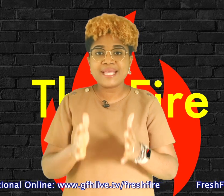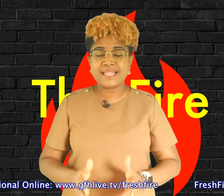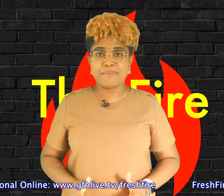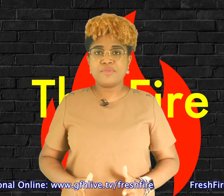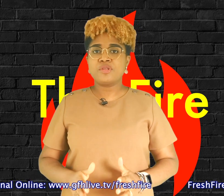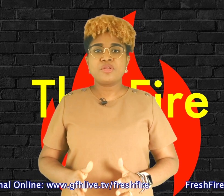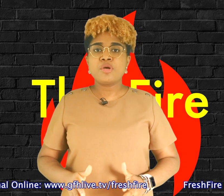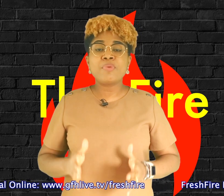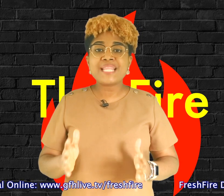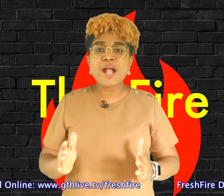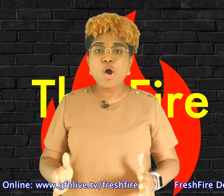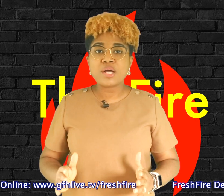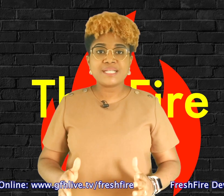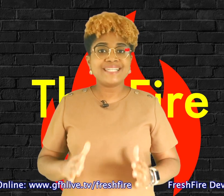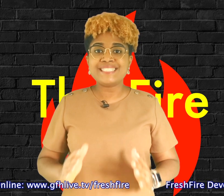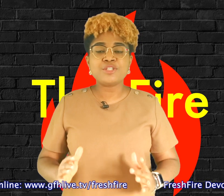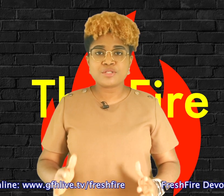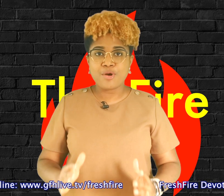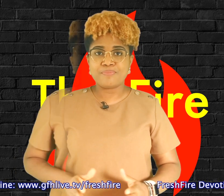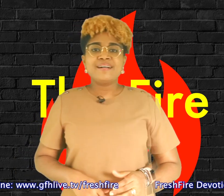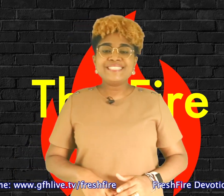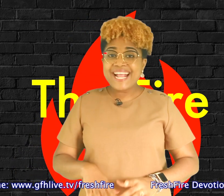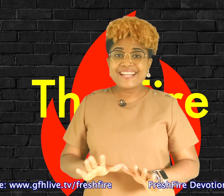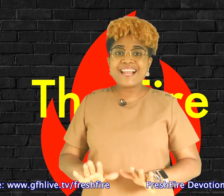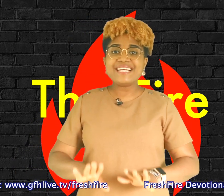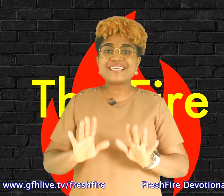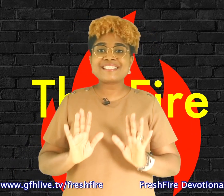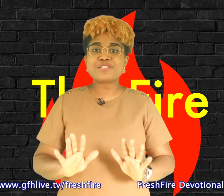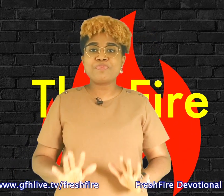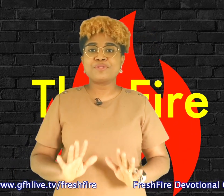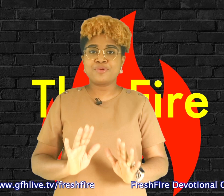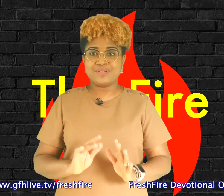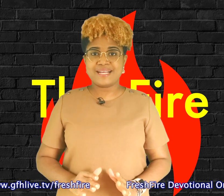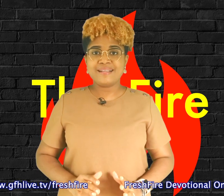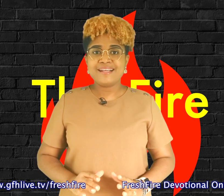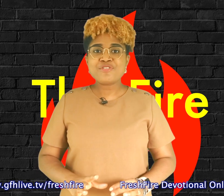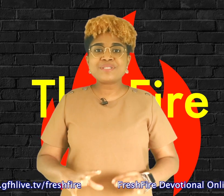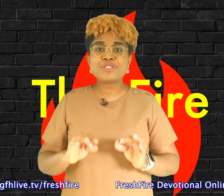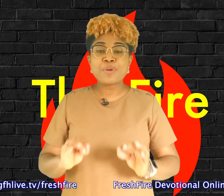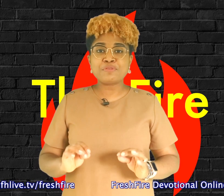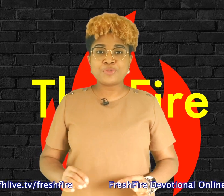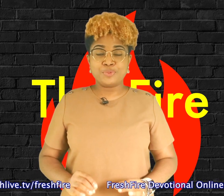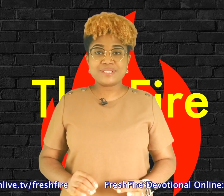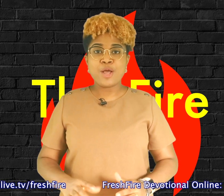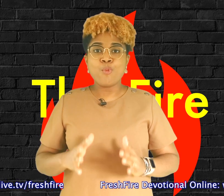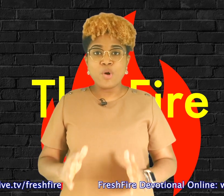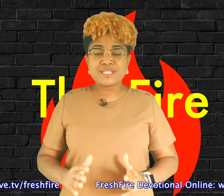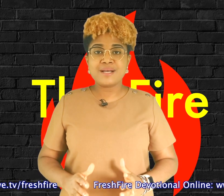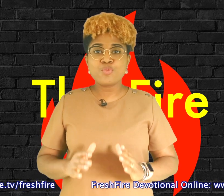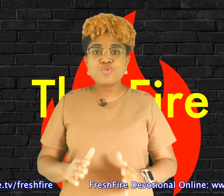started mocking them. But their God did not come. Then Elijah set up his own altar using 12